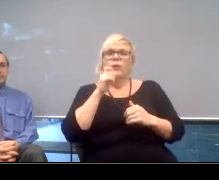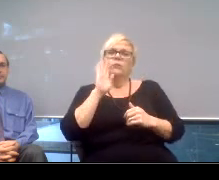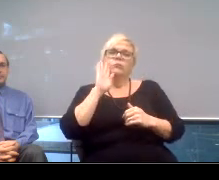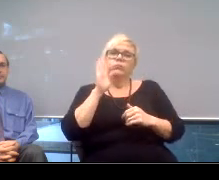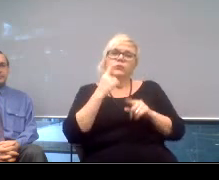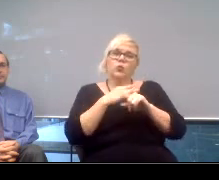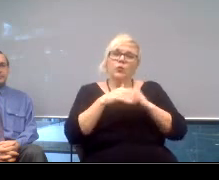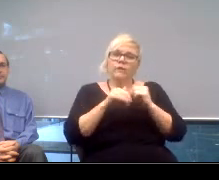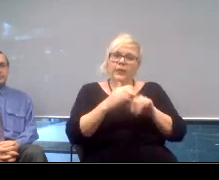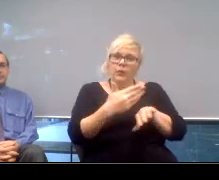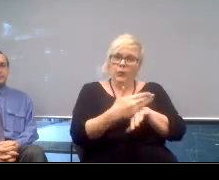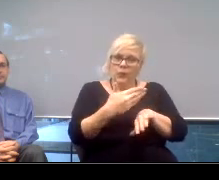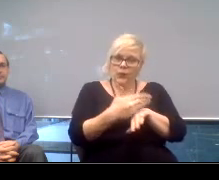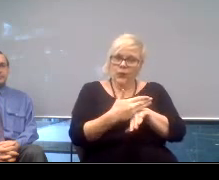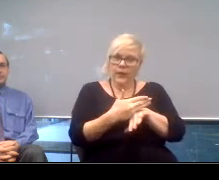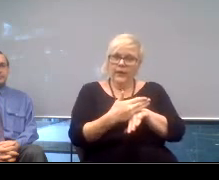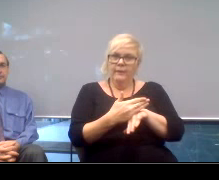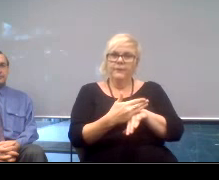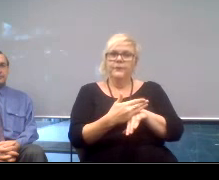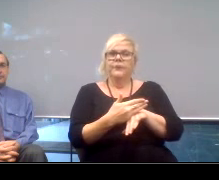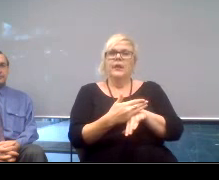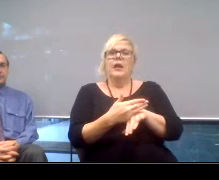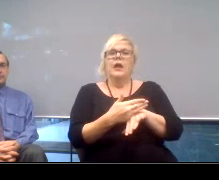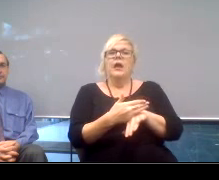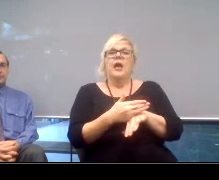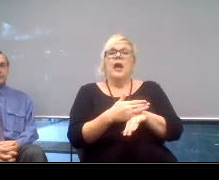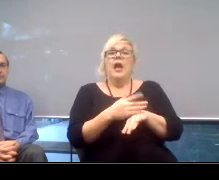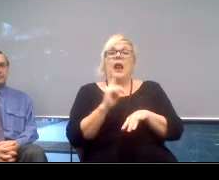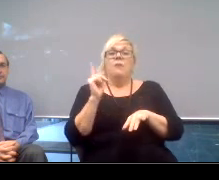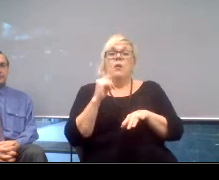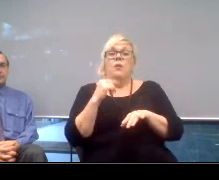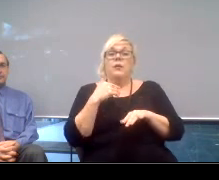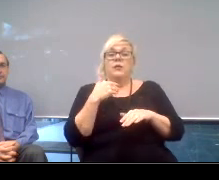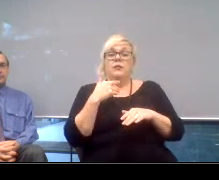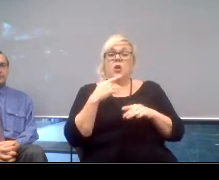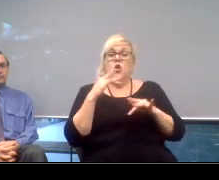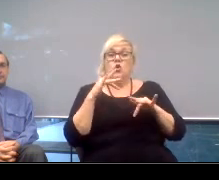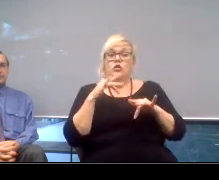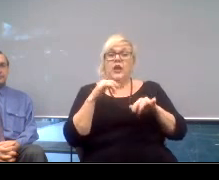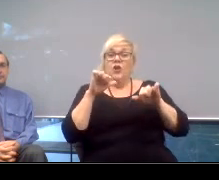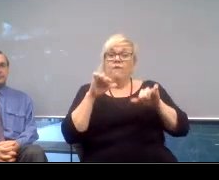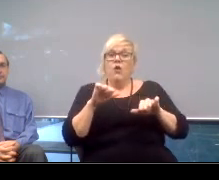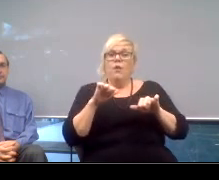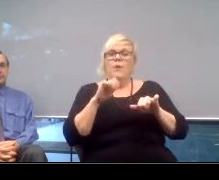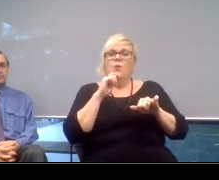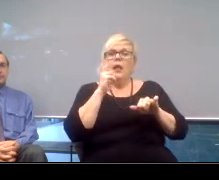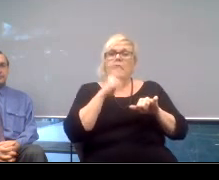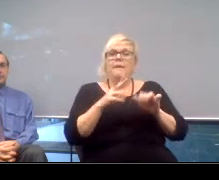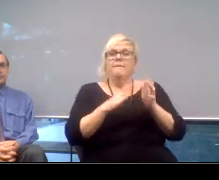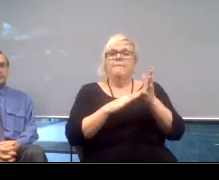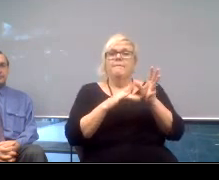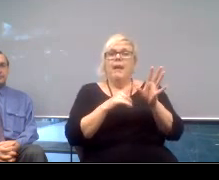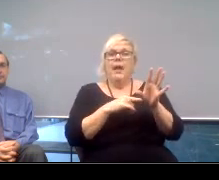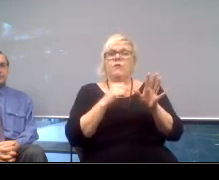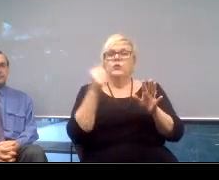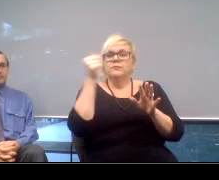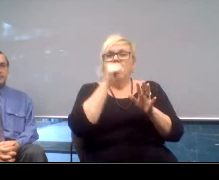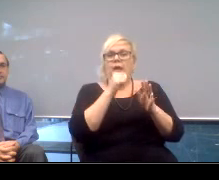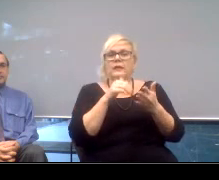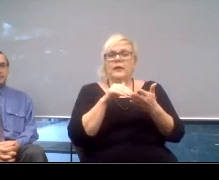that. And we're just in the processes of confirming a date in May for Smart